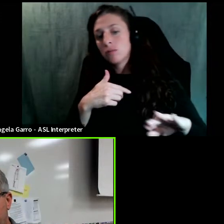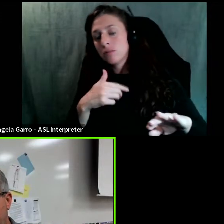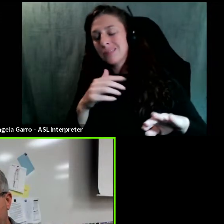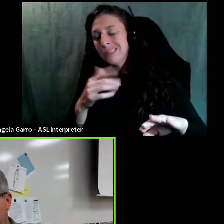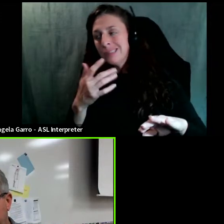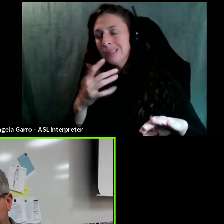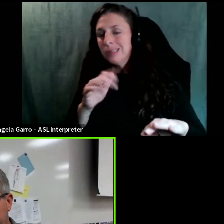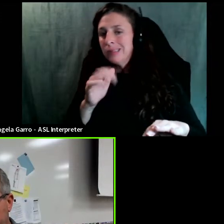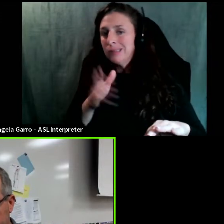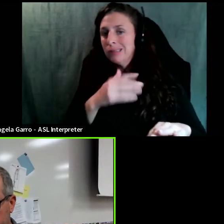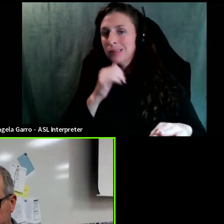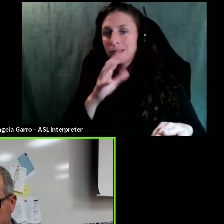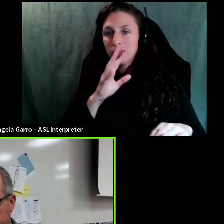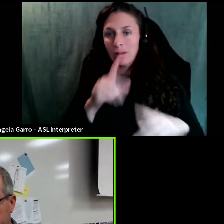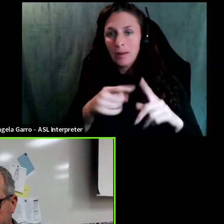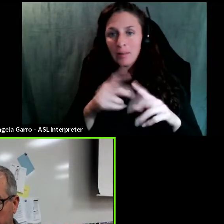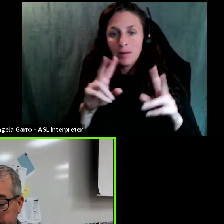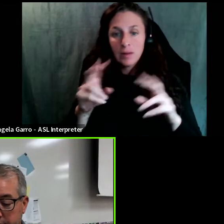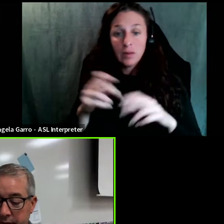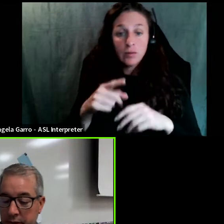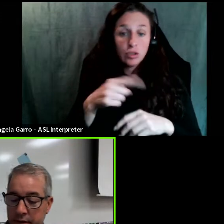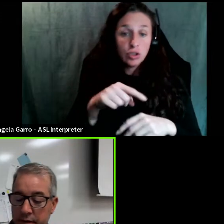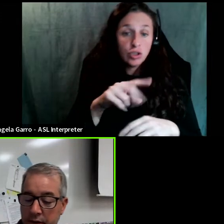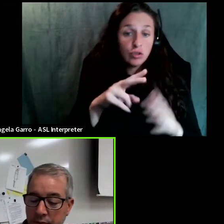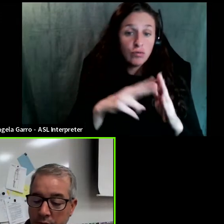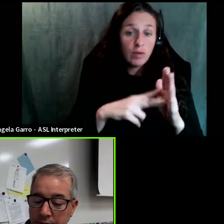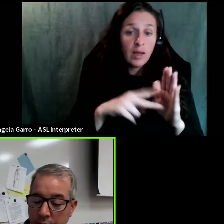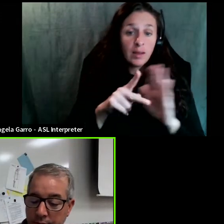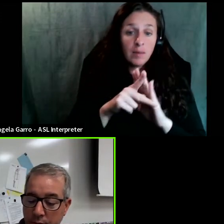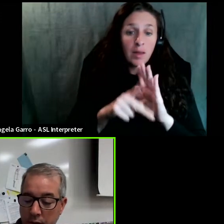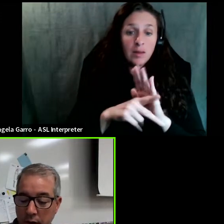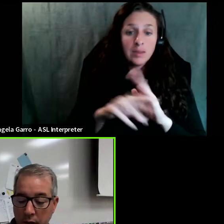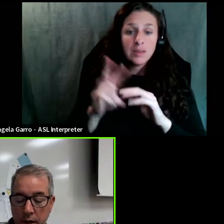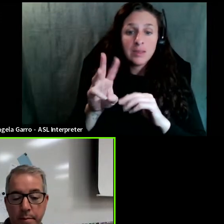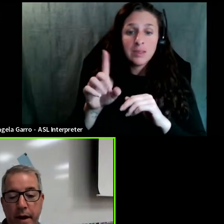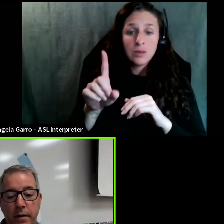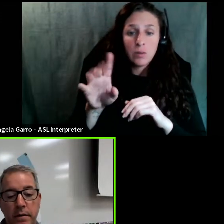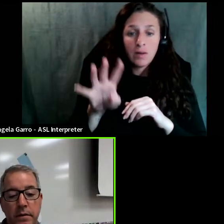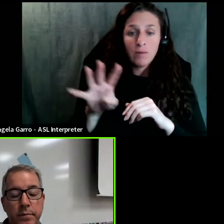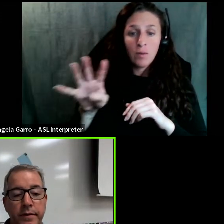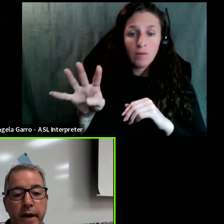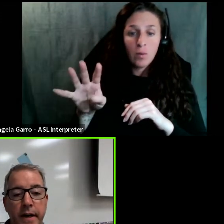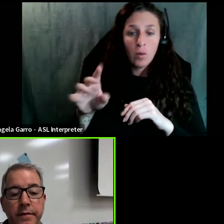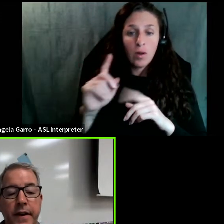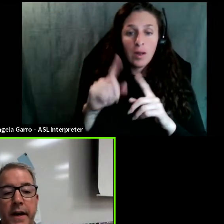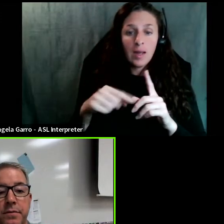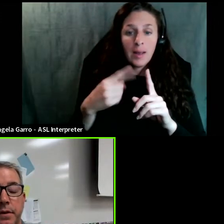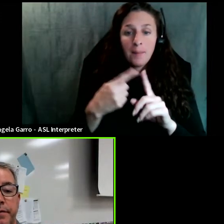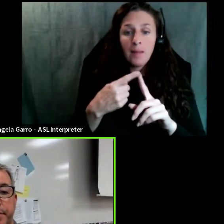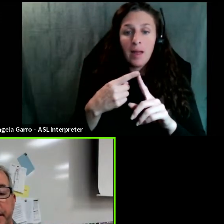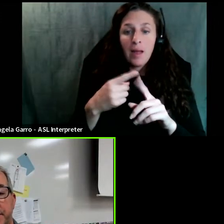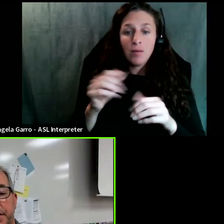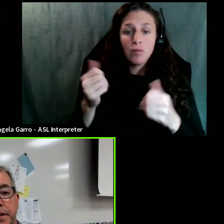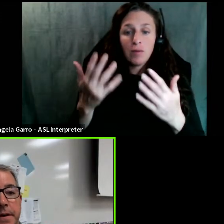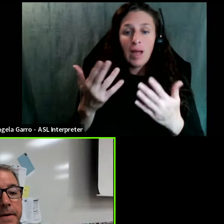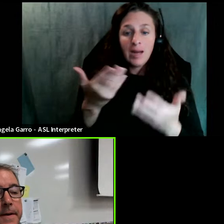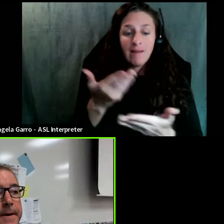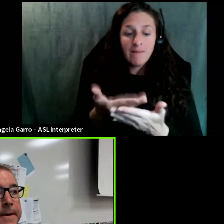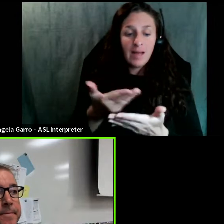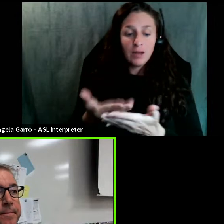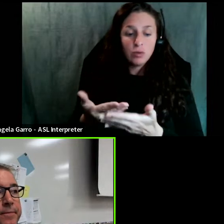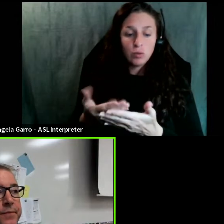topics. And she did read the policy 6144 about providing factual